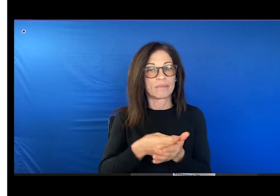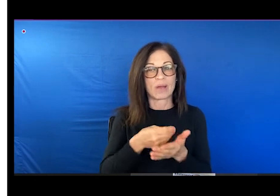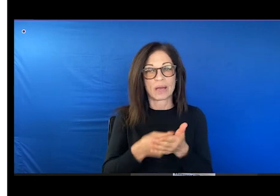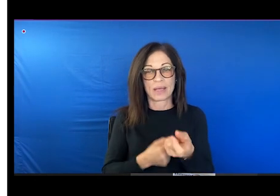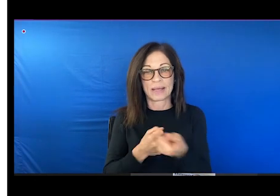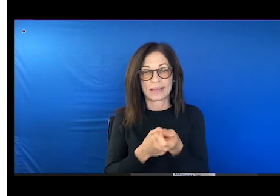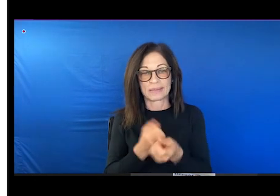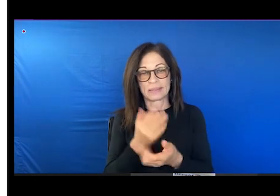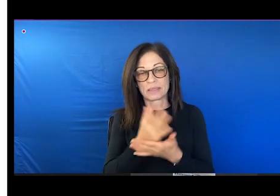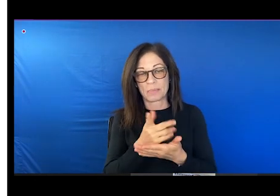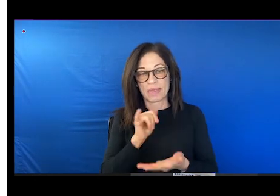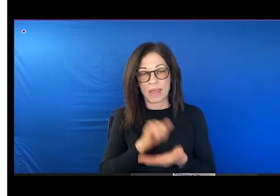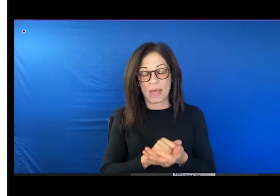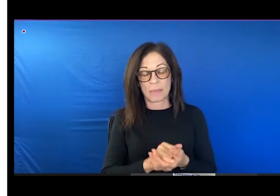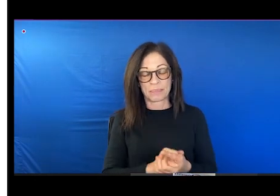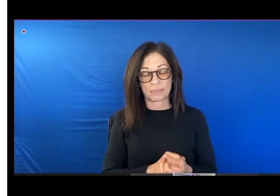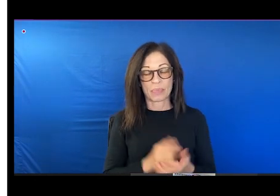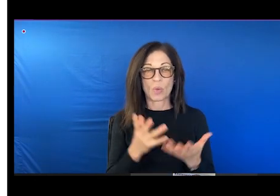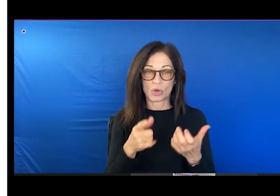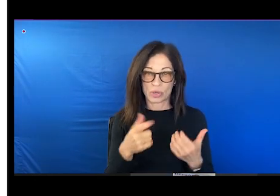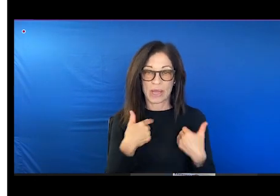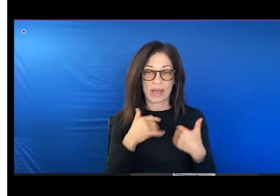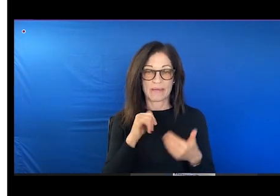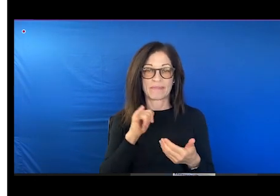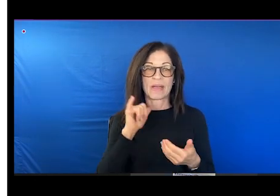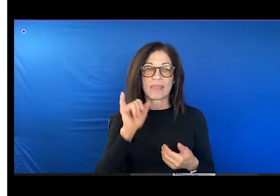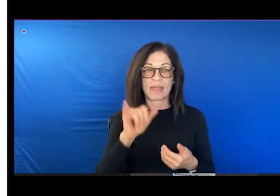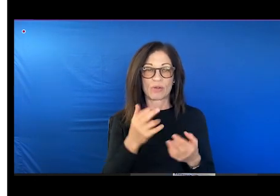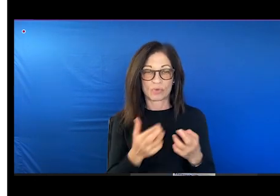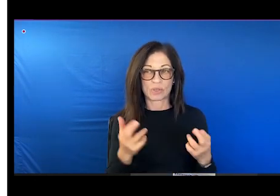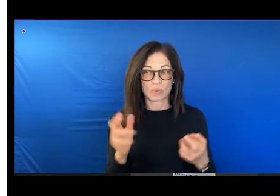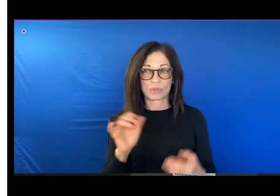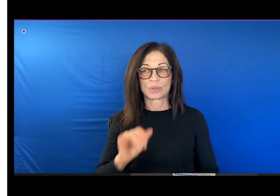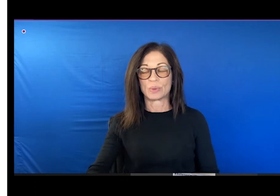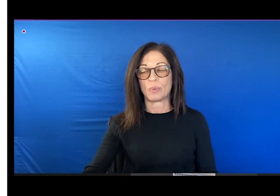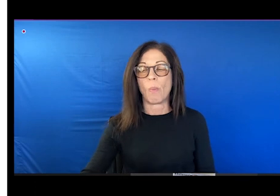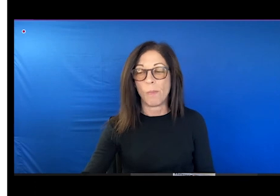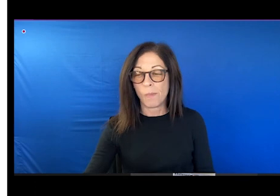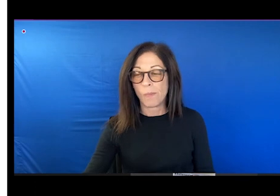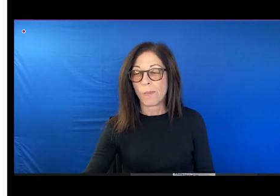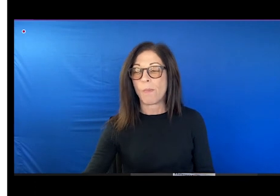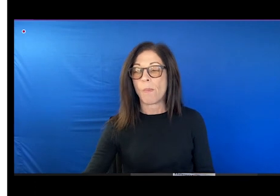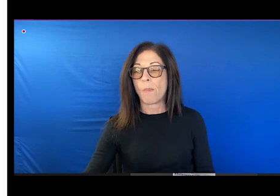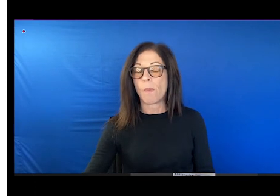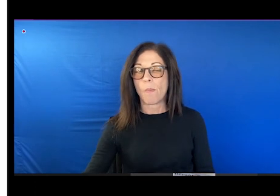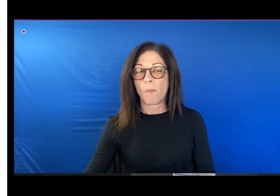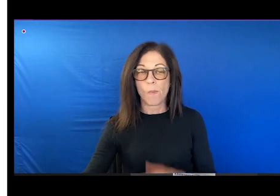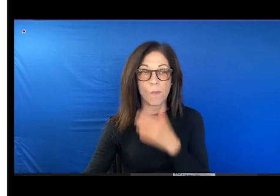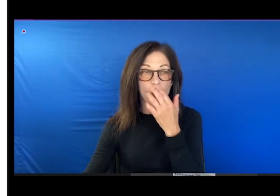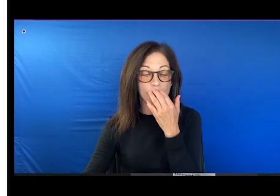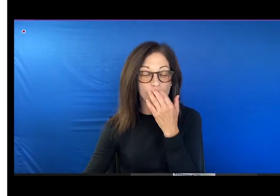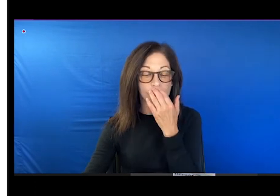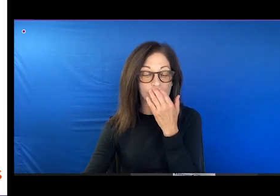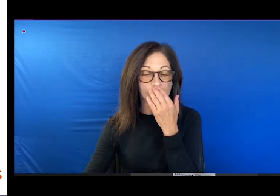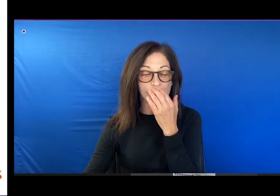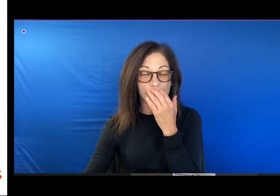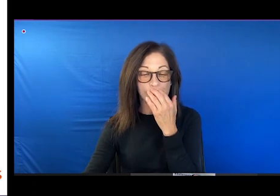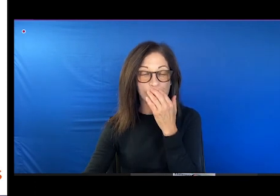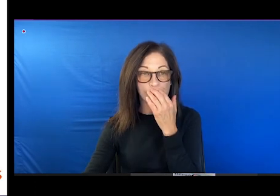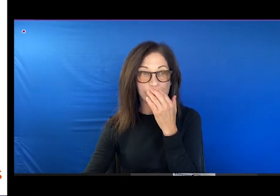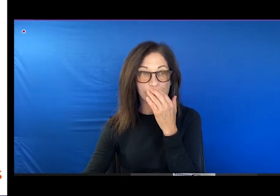equipment, but they also finance some of those adaptations. So I wanted you to have access to that resource. Next slide, please.